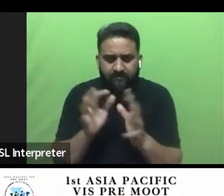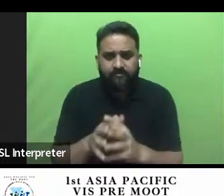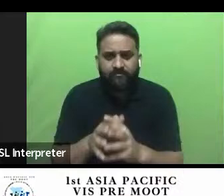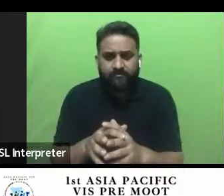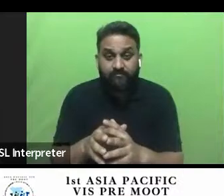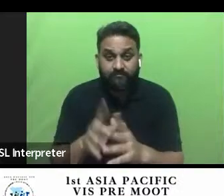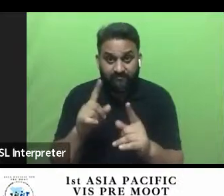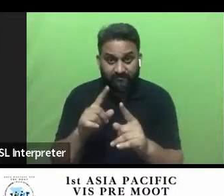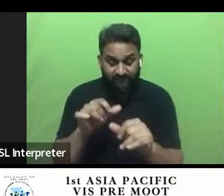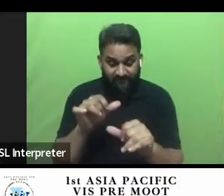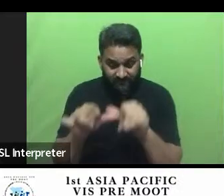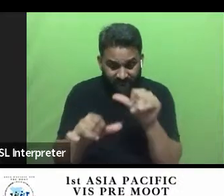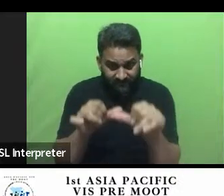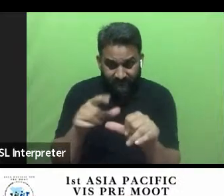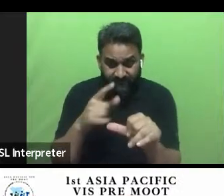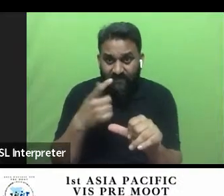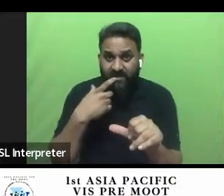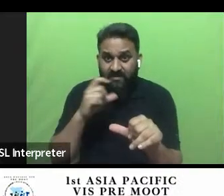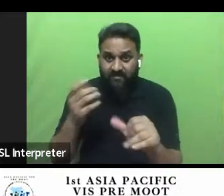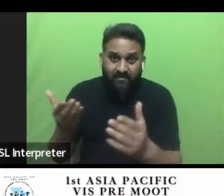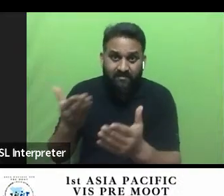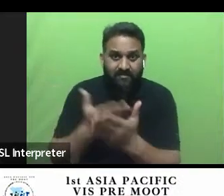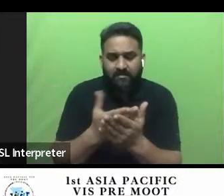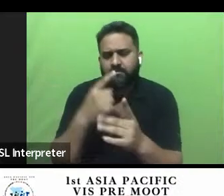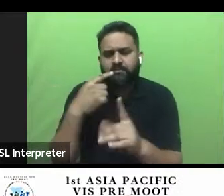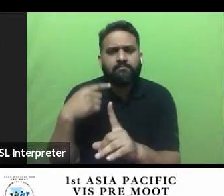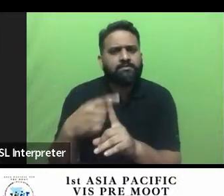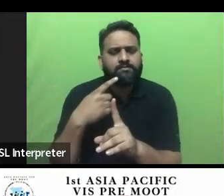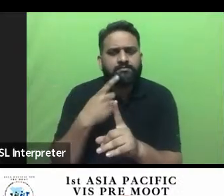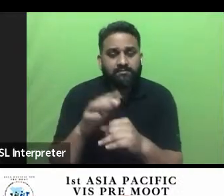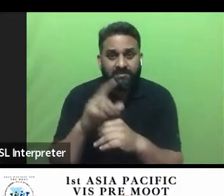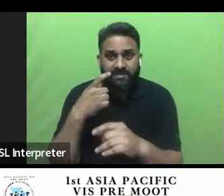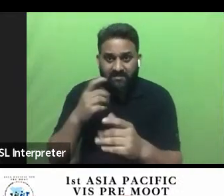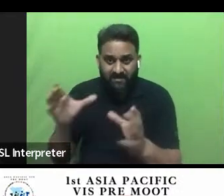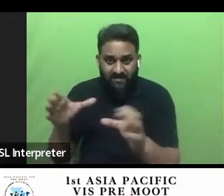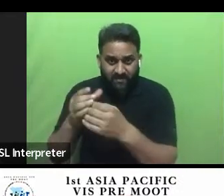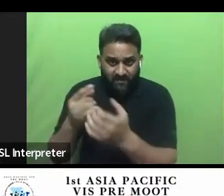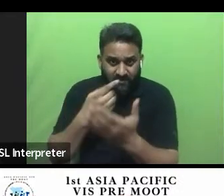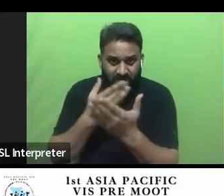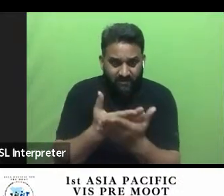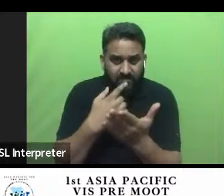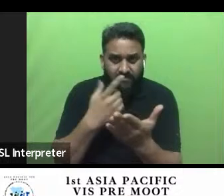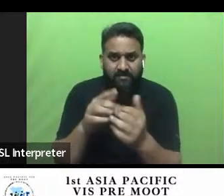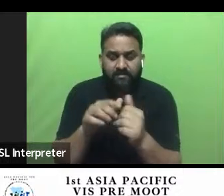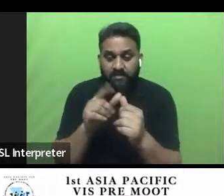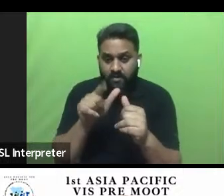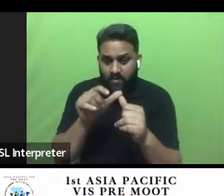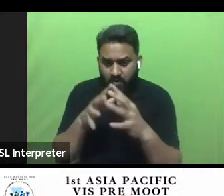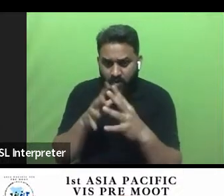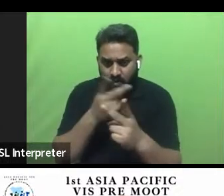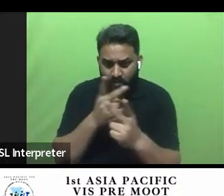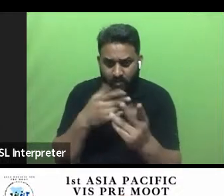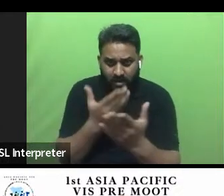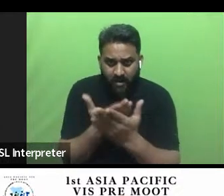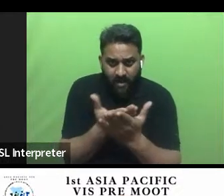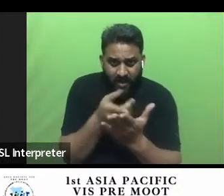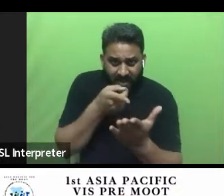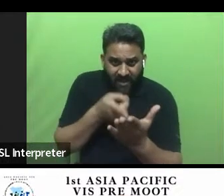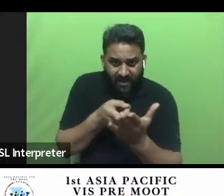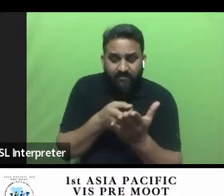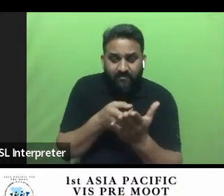Proceeding to the claimant's positive case, the claimant submits that the applicable law of any arbitration agreement between the parties